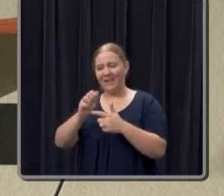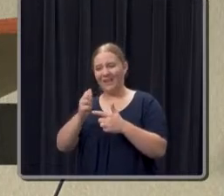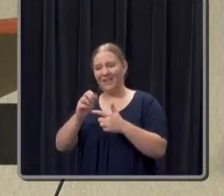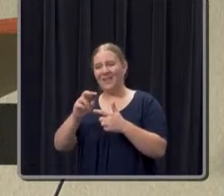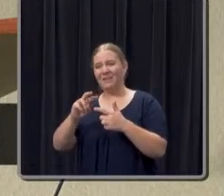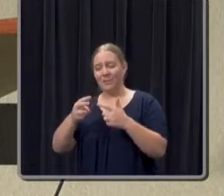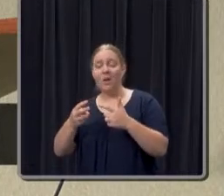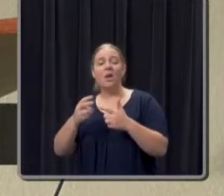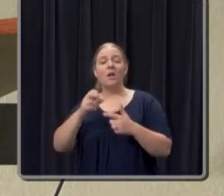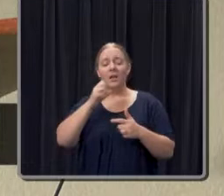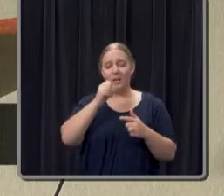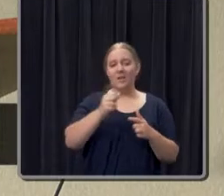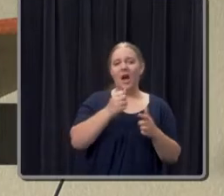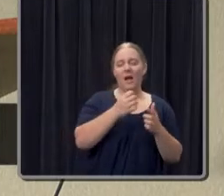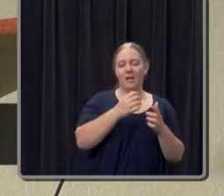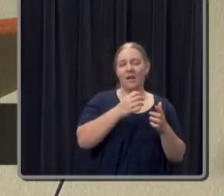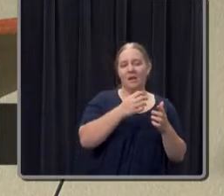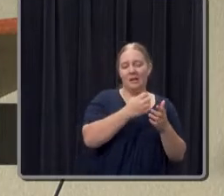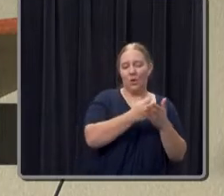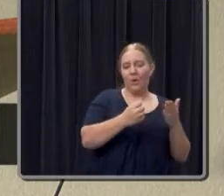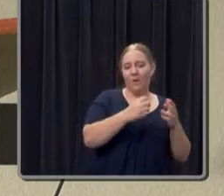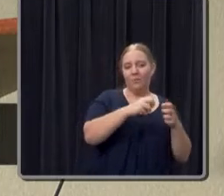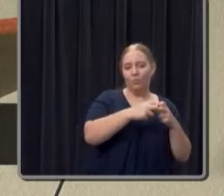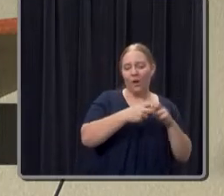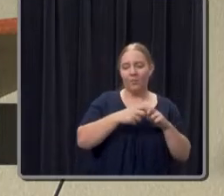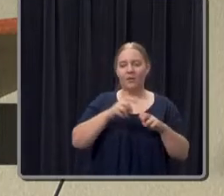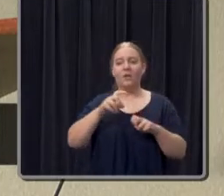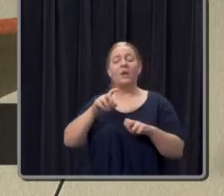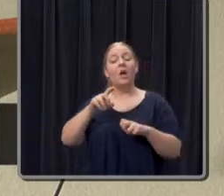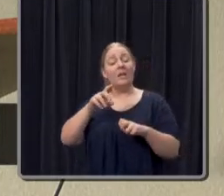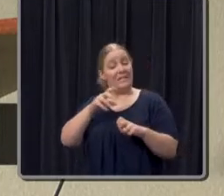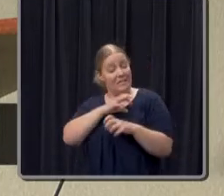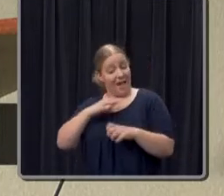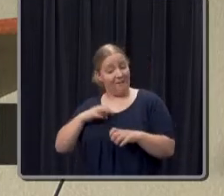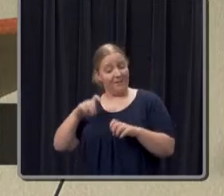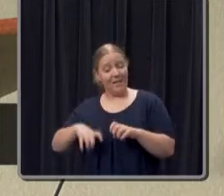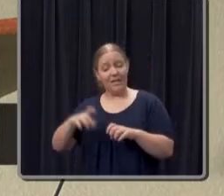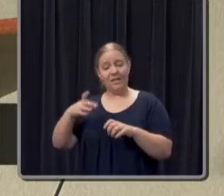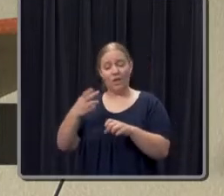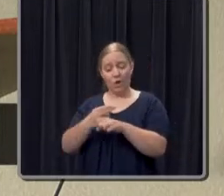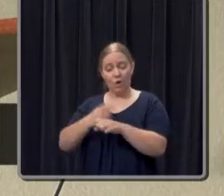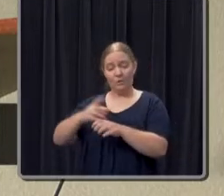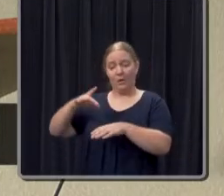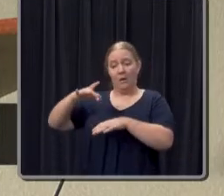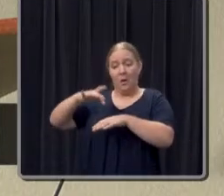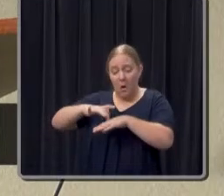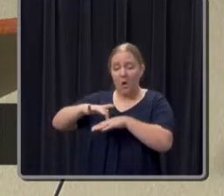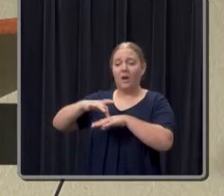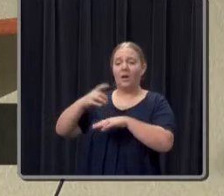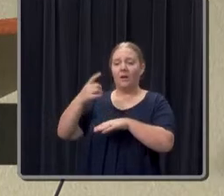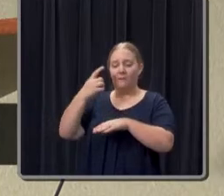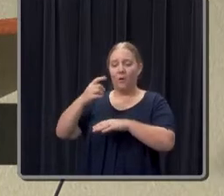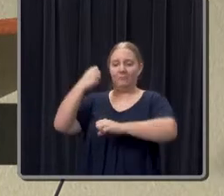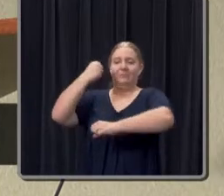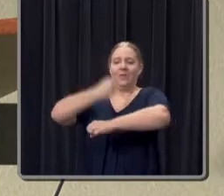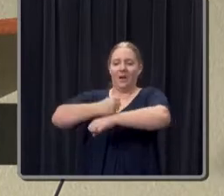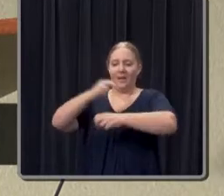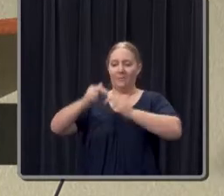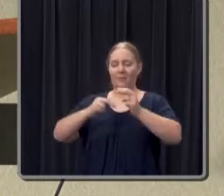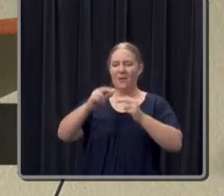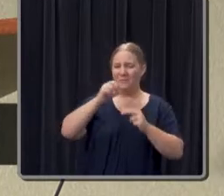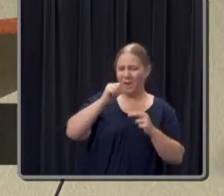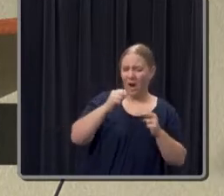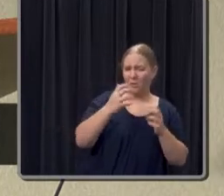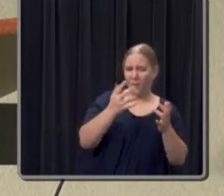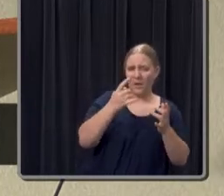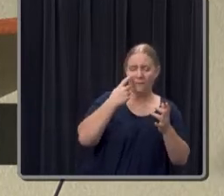my perspective. An adult should be able to have the autonomy to use their badge to urgently call rescue while not triggering lockdown, but also not having to wait for anyone else